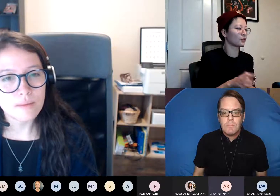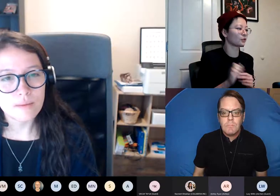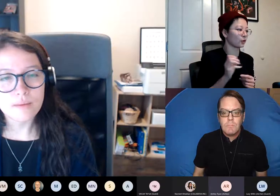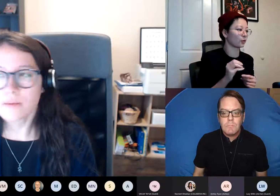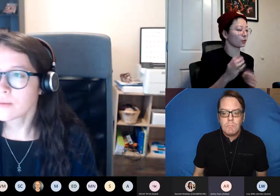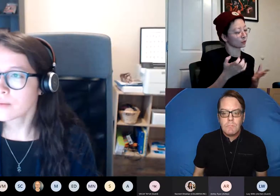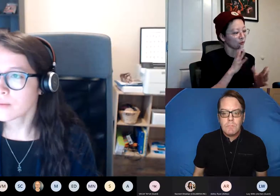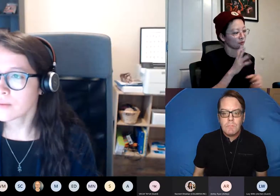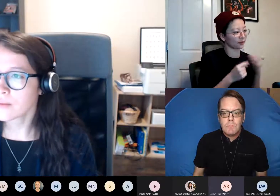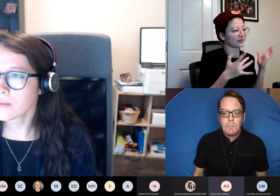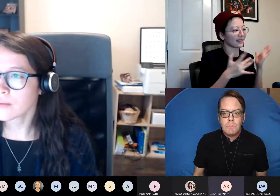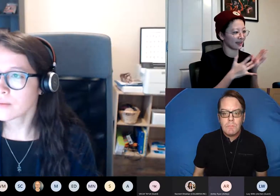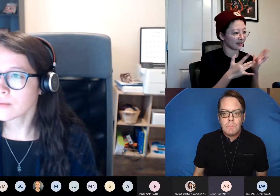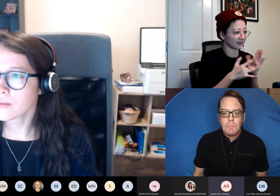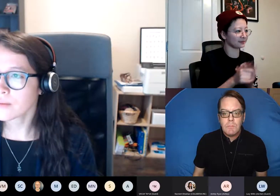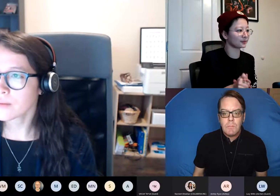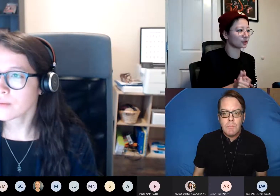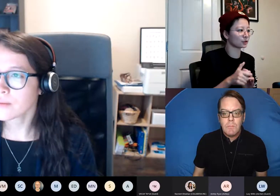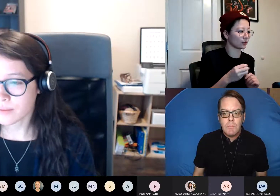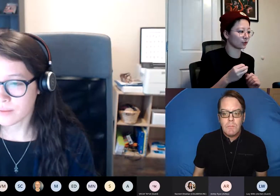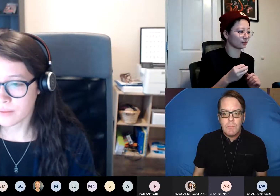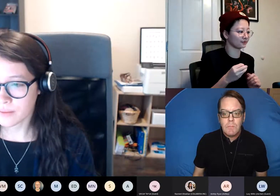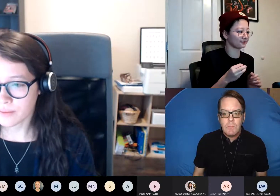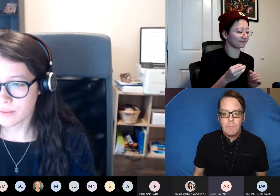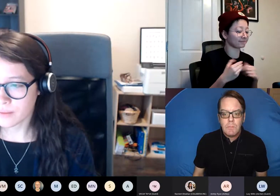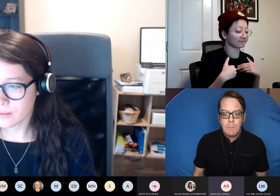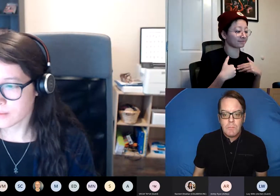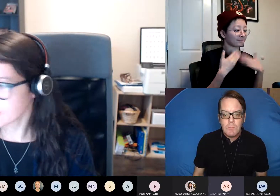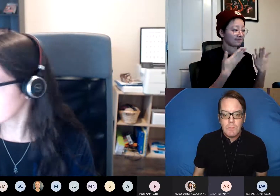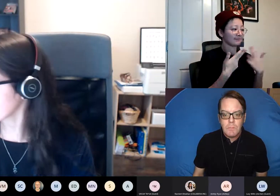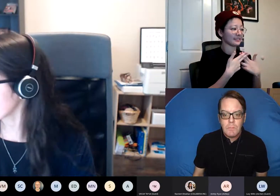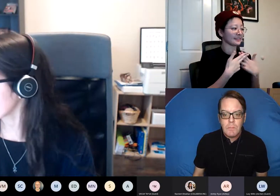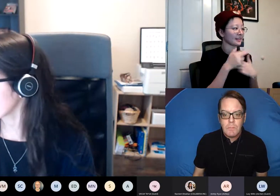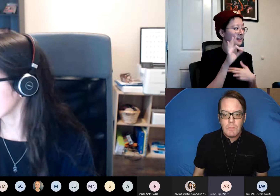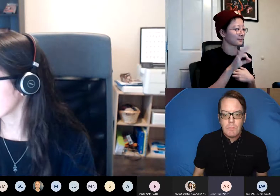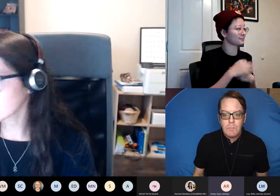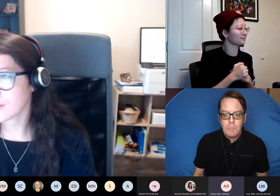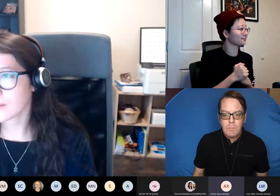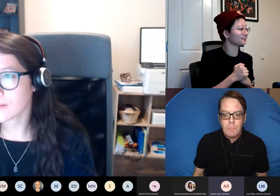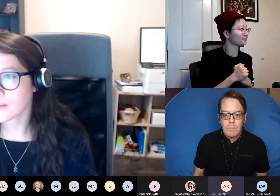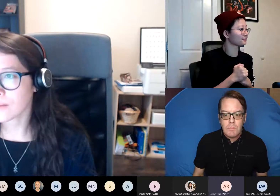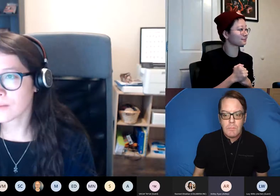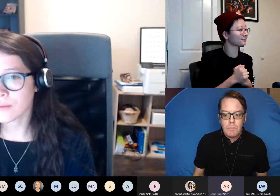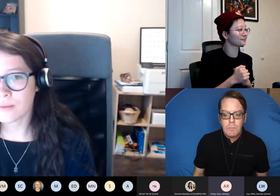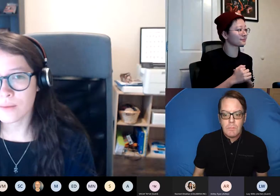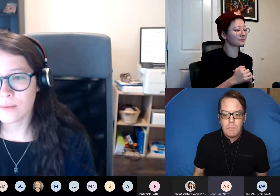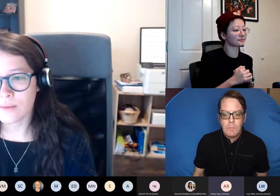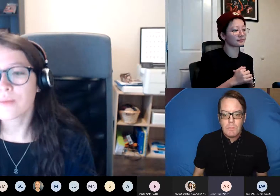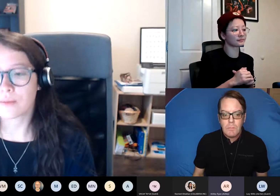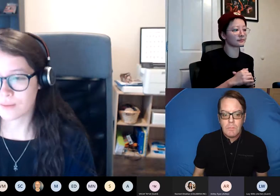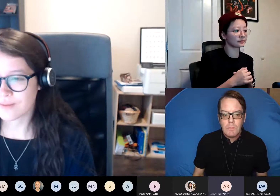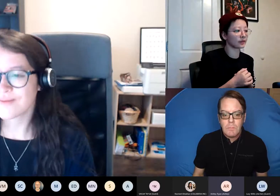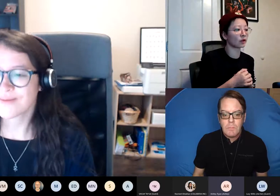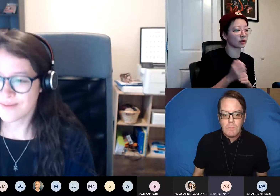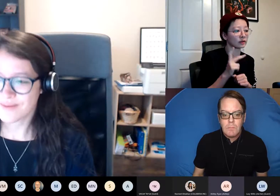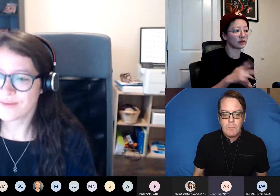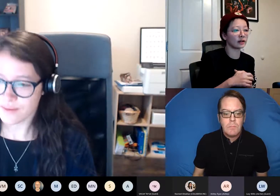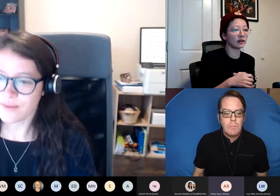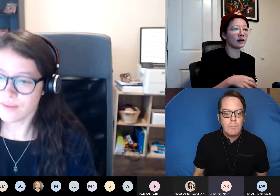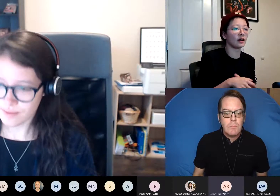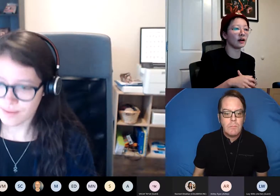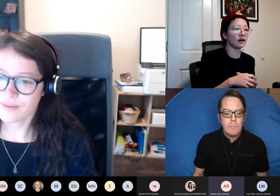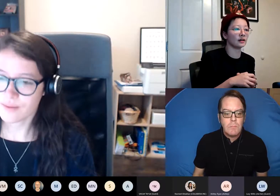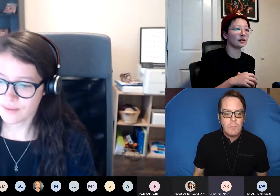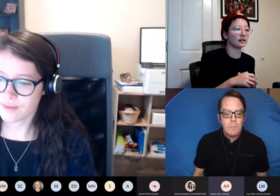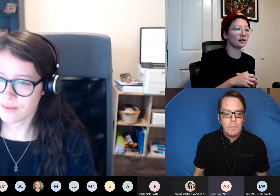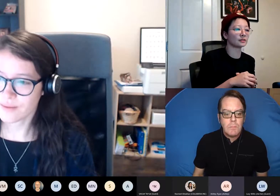So, of course, we are employees of Microsoft, so we wanted to add an aspect of tech to our discussion